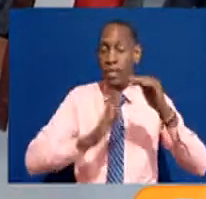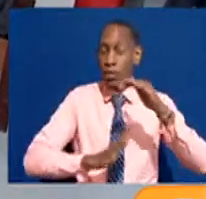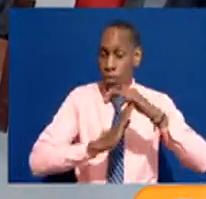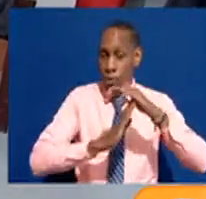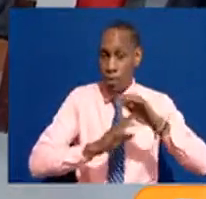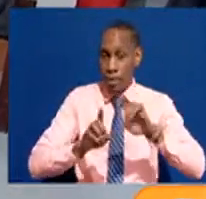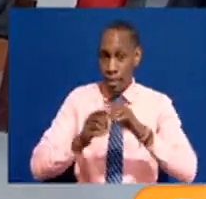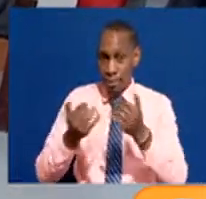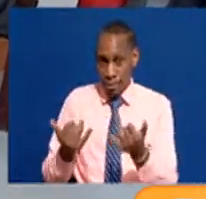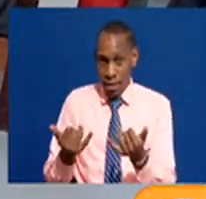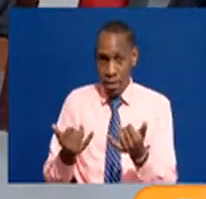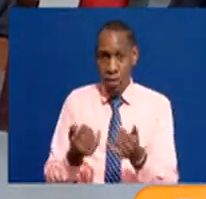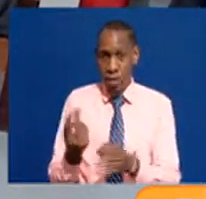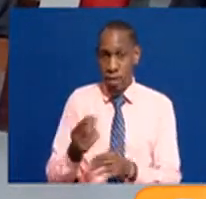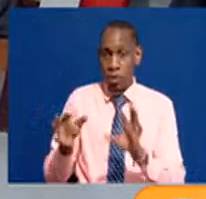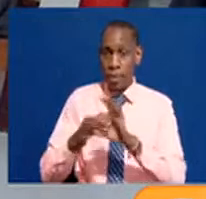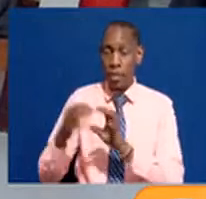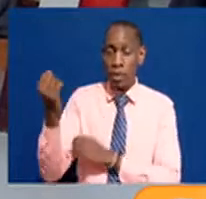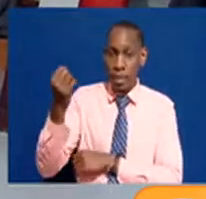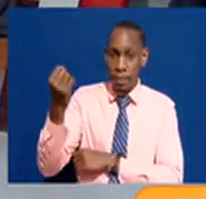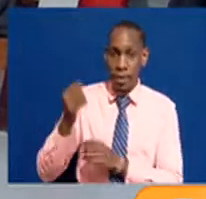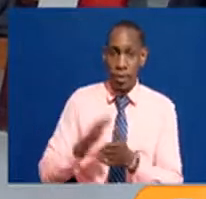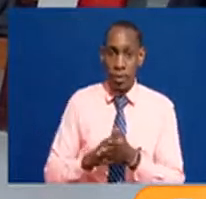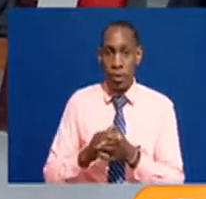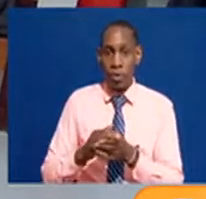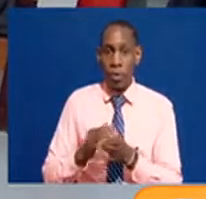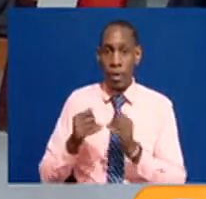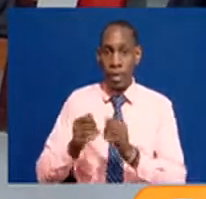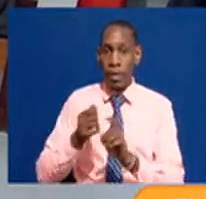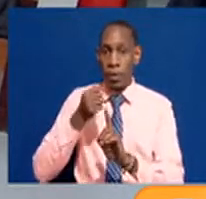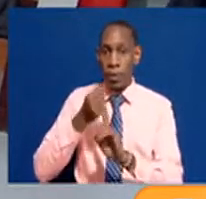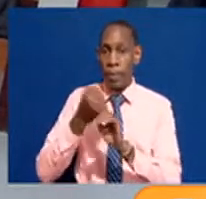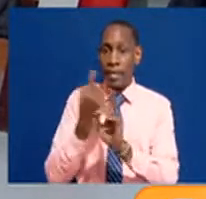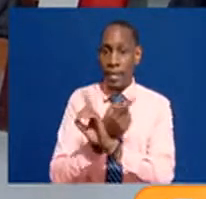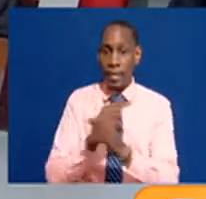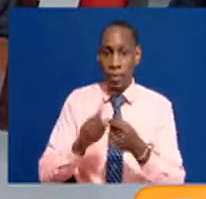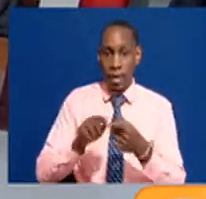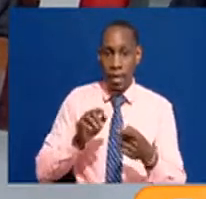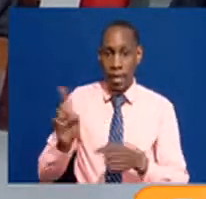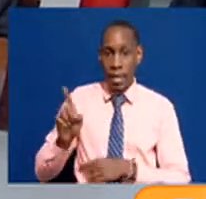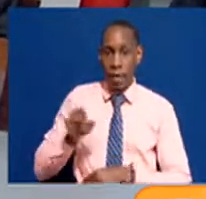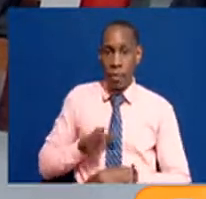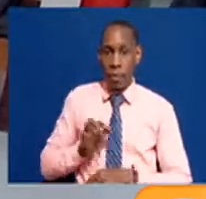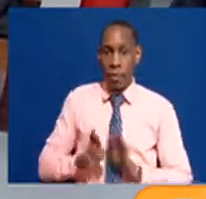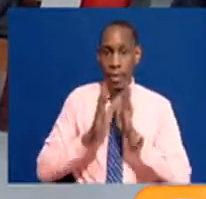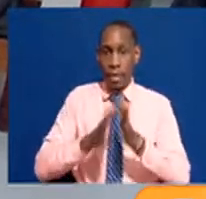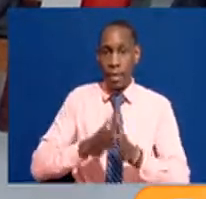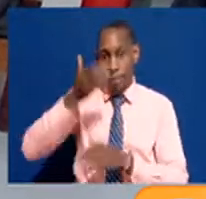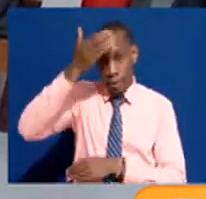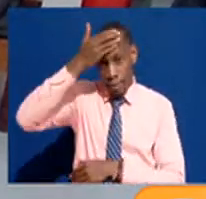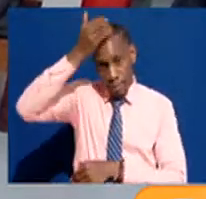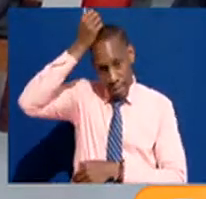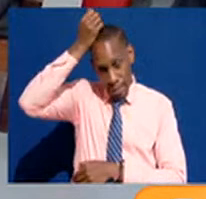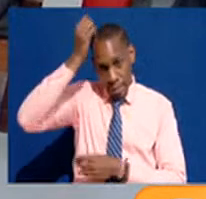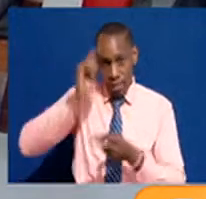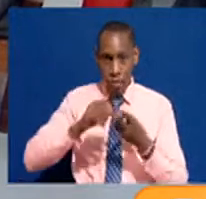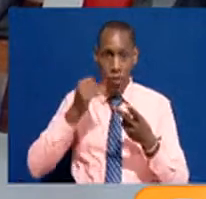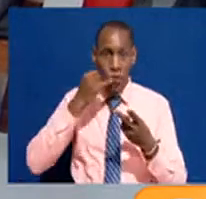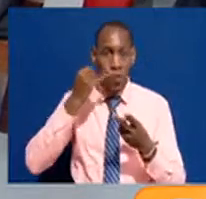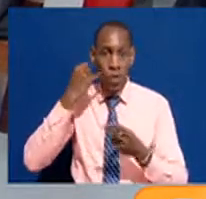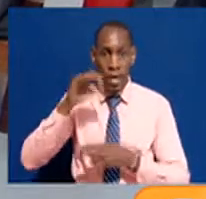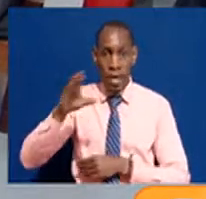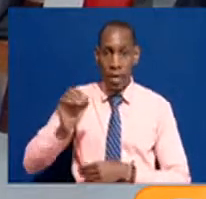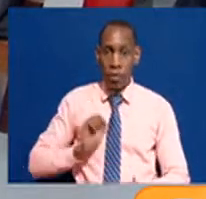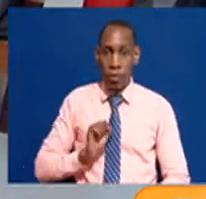that. And now they join politics, trying to make a difference. Nairobi Woman Rep Esther Passaris and Nakuru